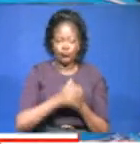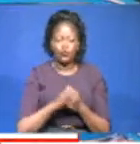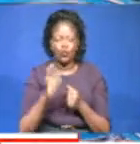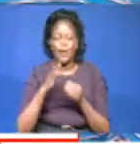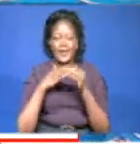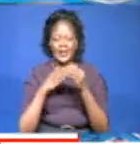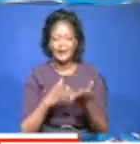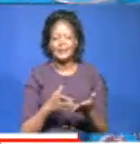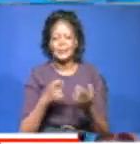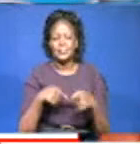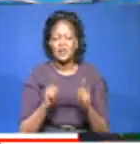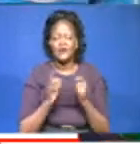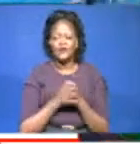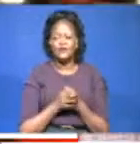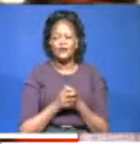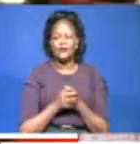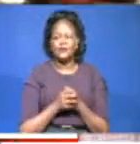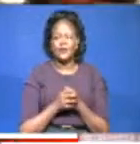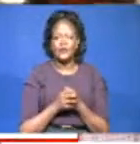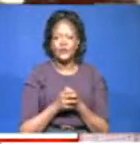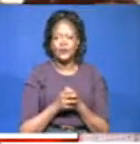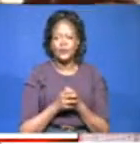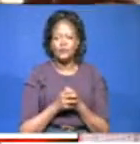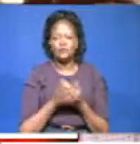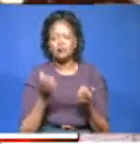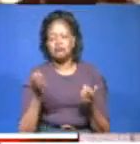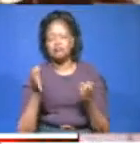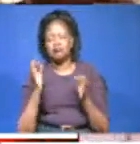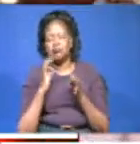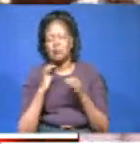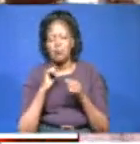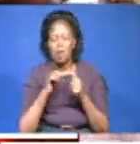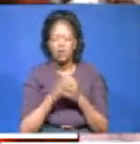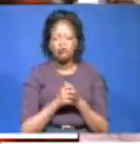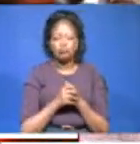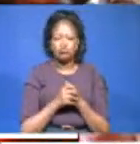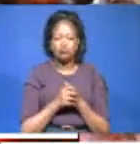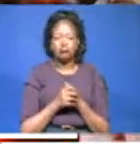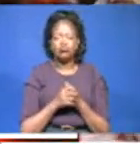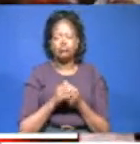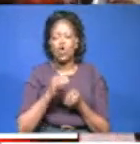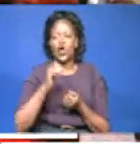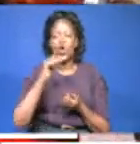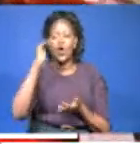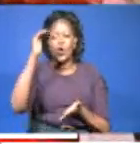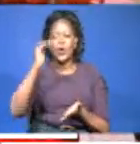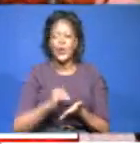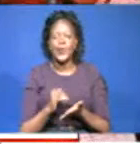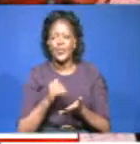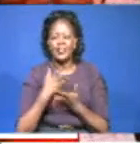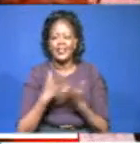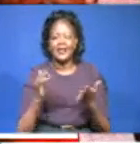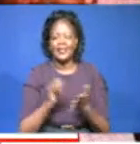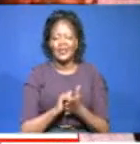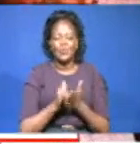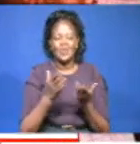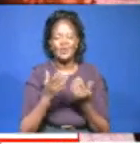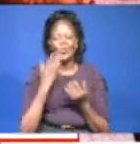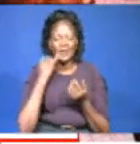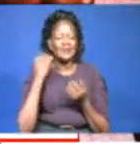took issue with the manner subsidies on key commodities were scrapped, saying it is accelerating poverty in the